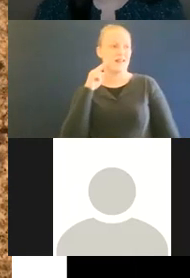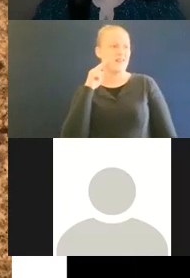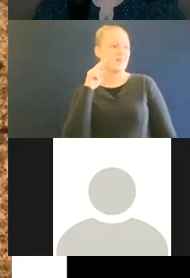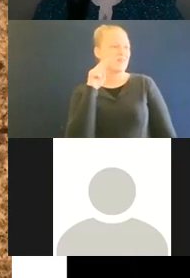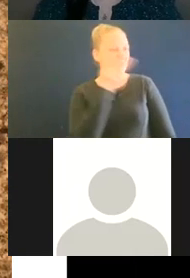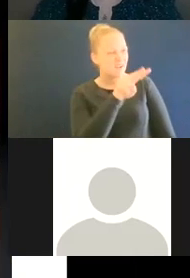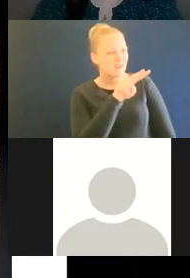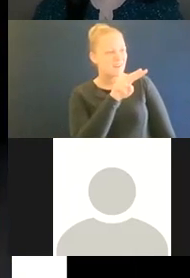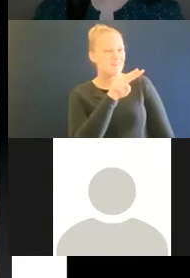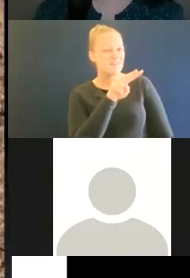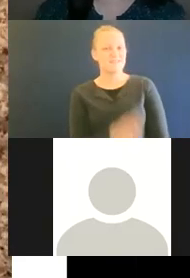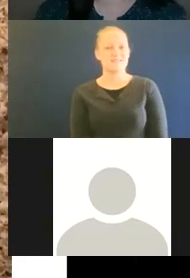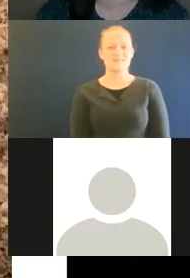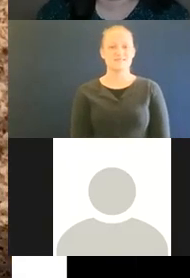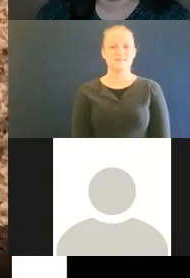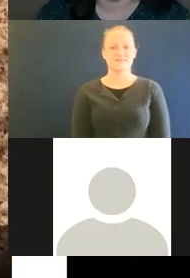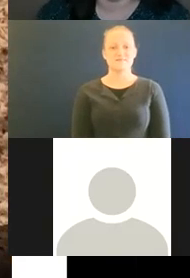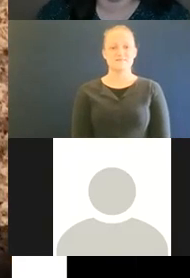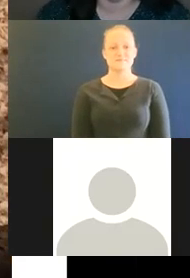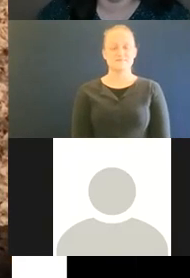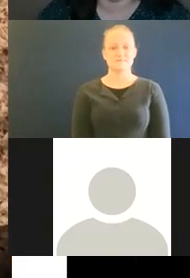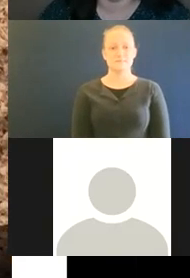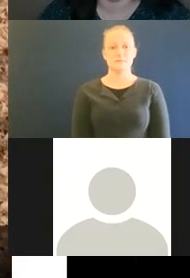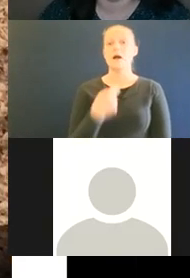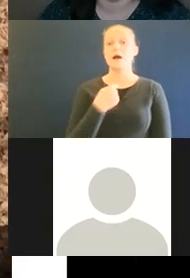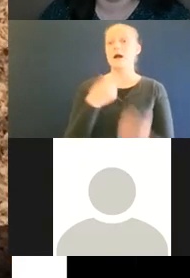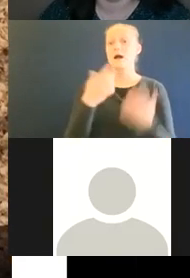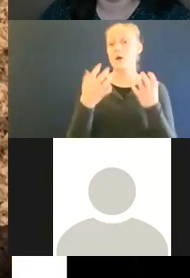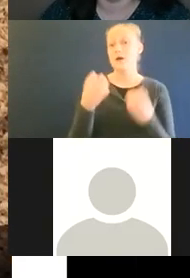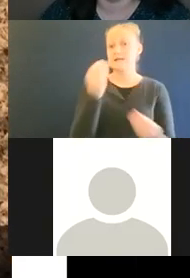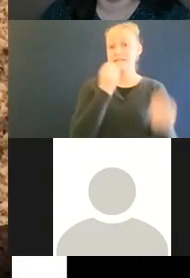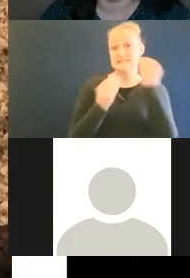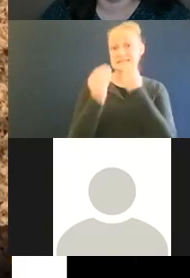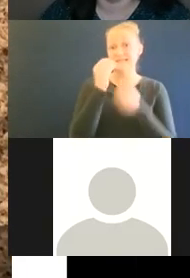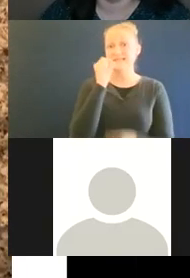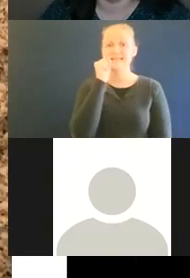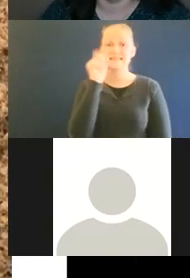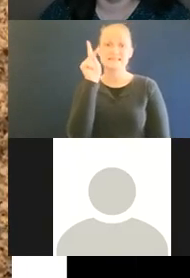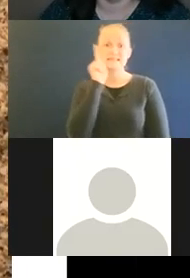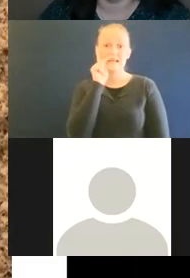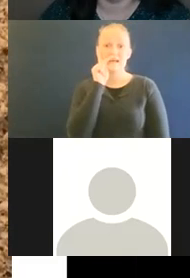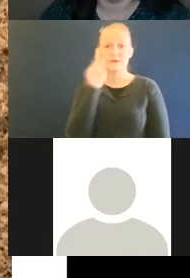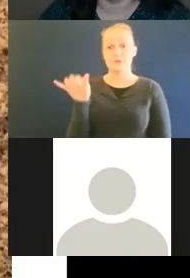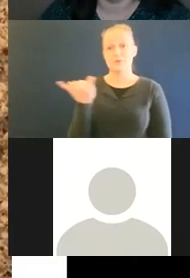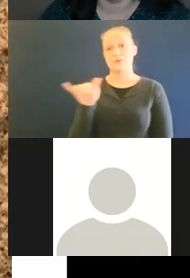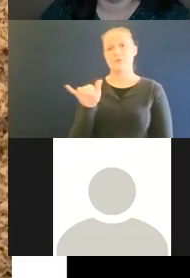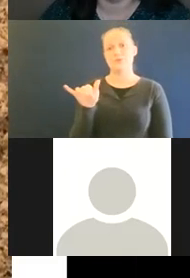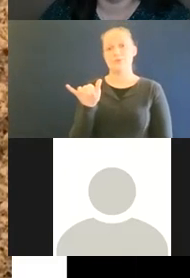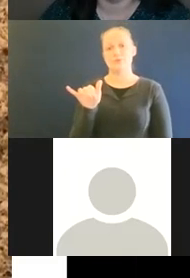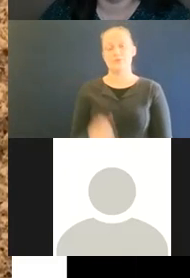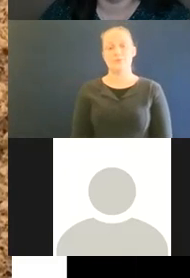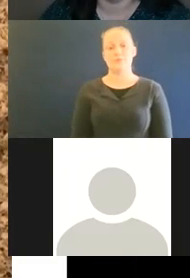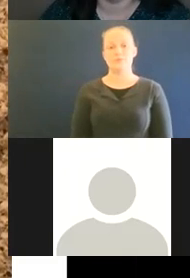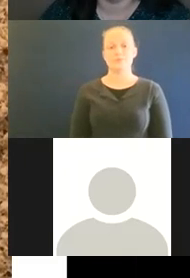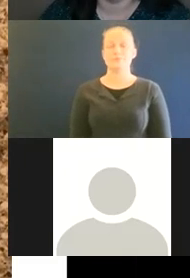Look at that! I want to eat a snack too.